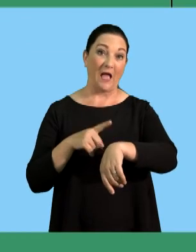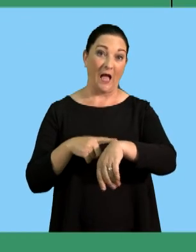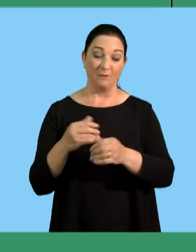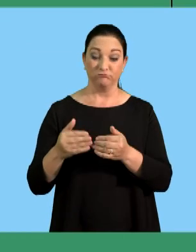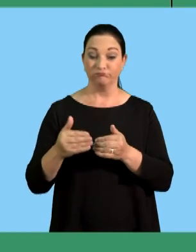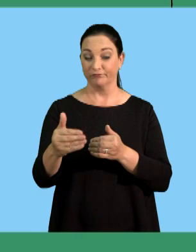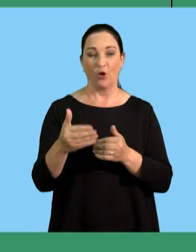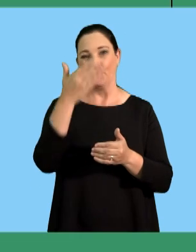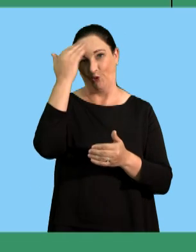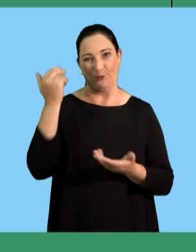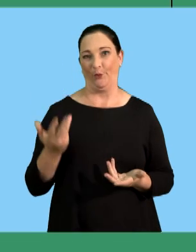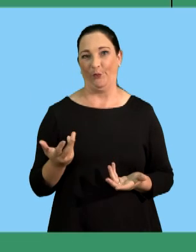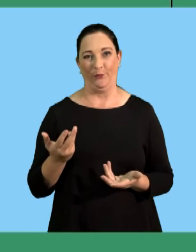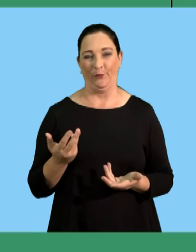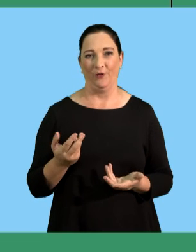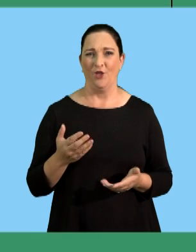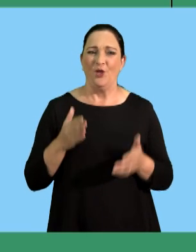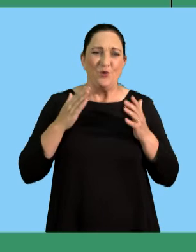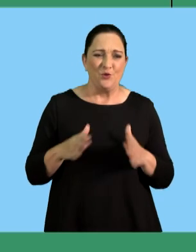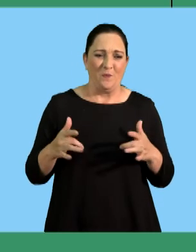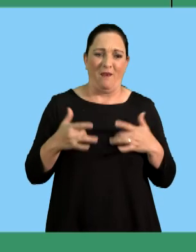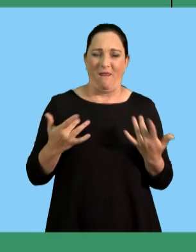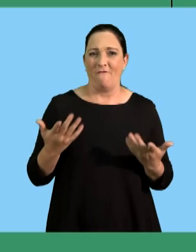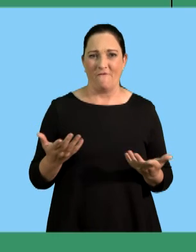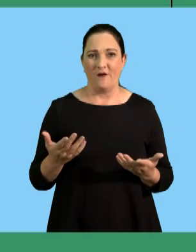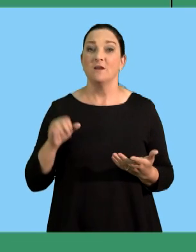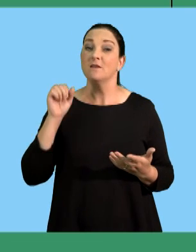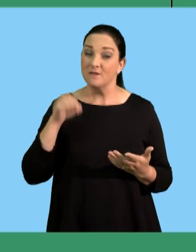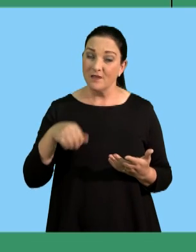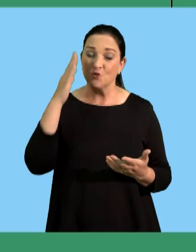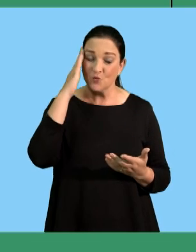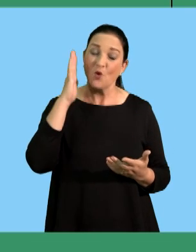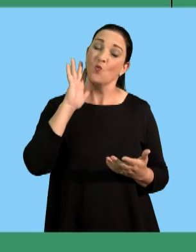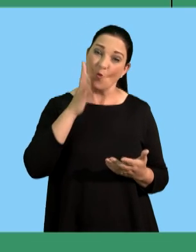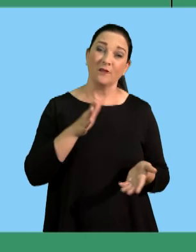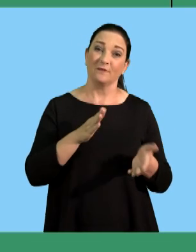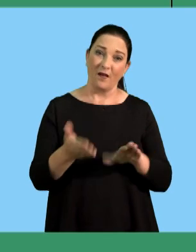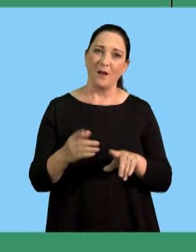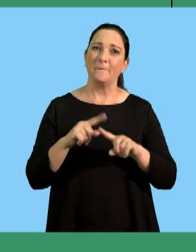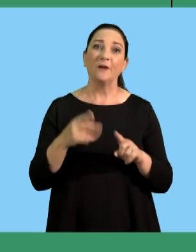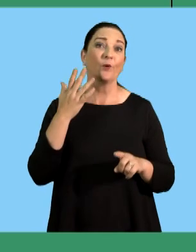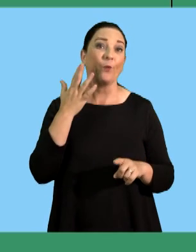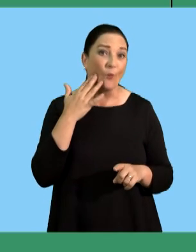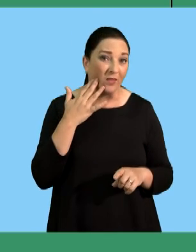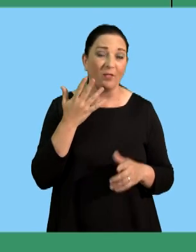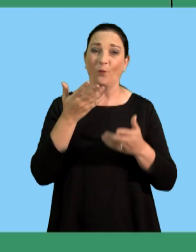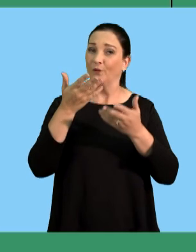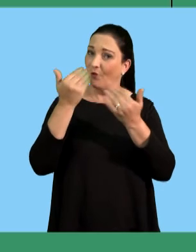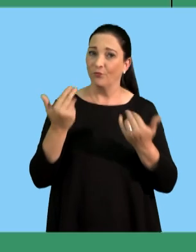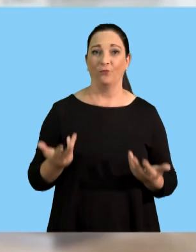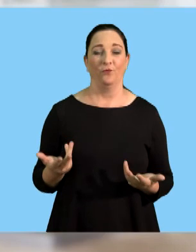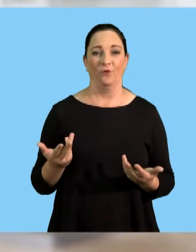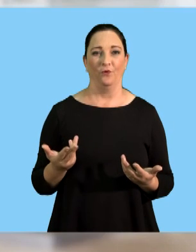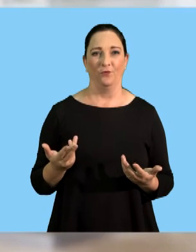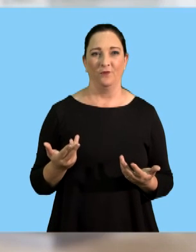event is not known. So here we are talking about human life. We know that humans would pass away one day, but we don't know when it will